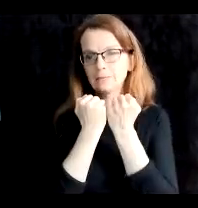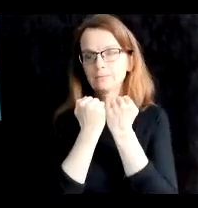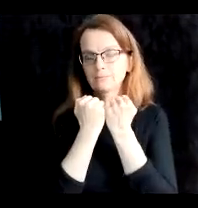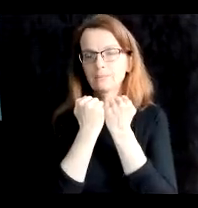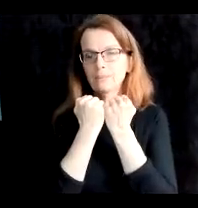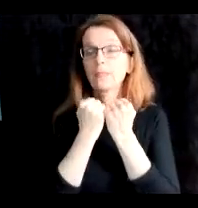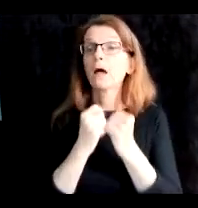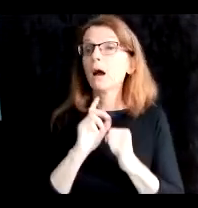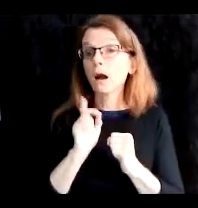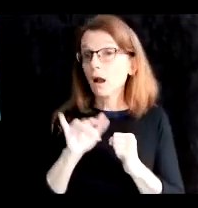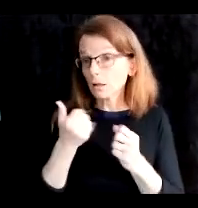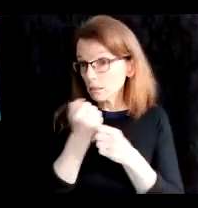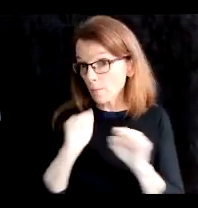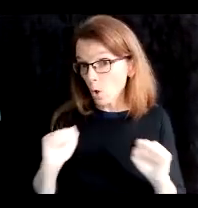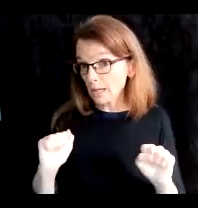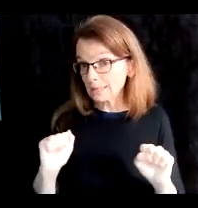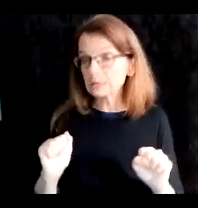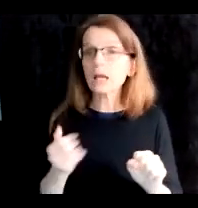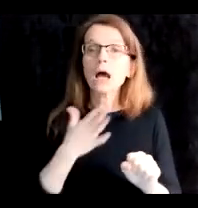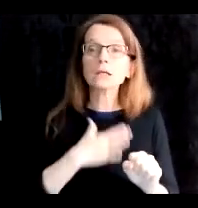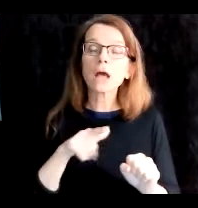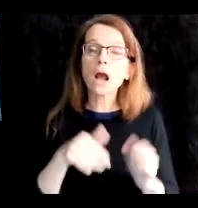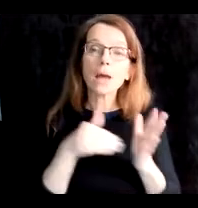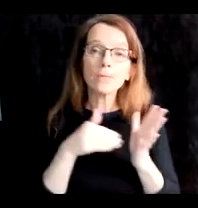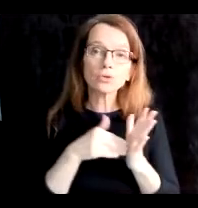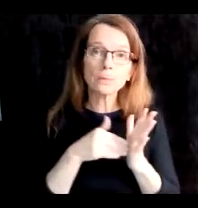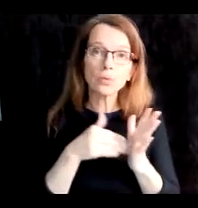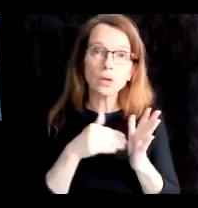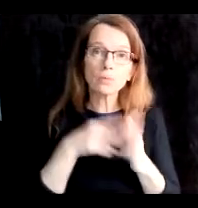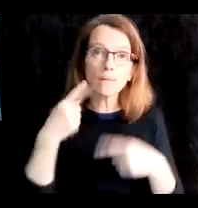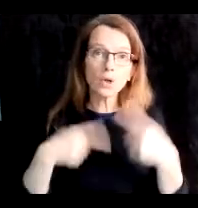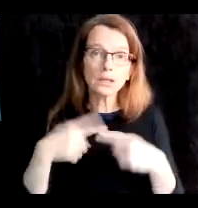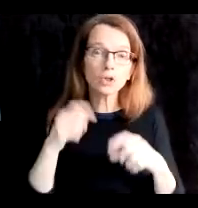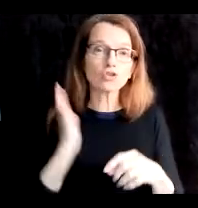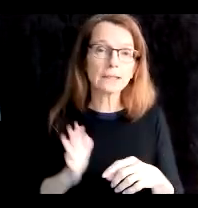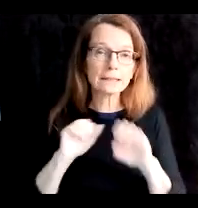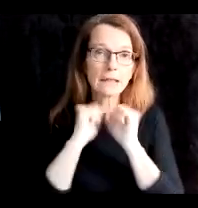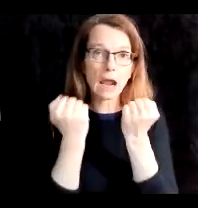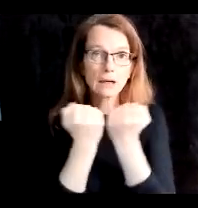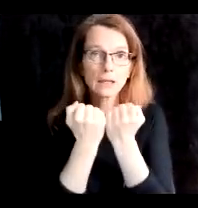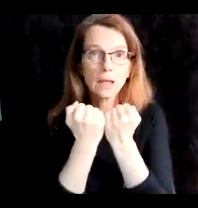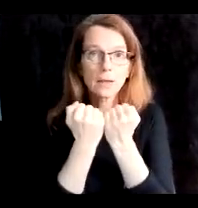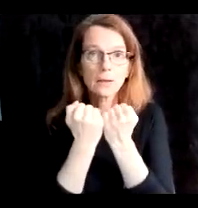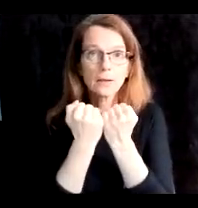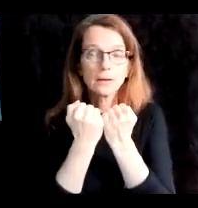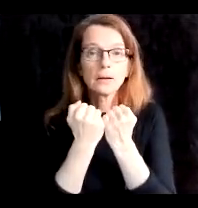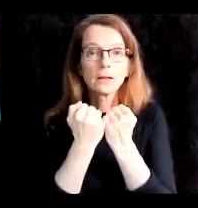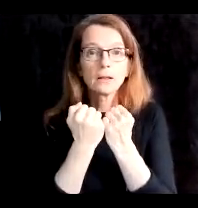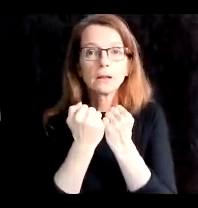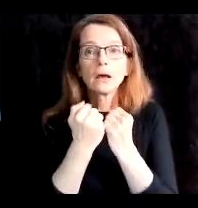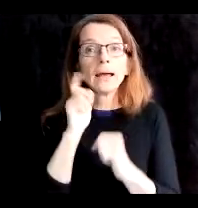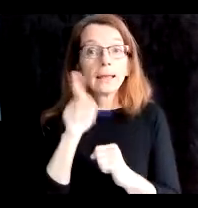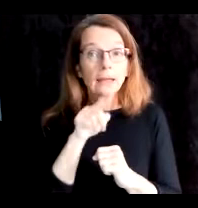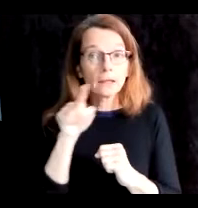needed, how they should work, that's very much needed. And who is not interested in that, the person not interested in that,